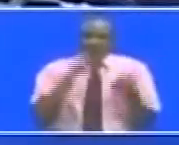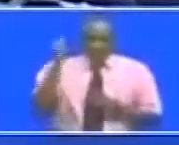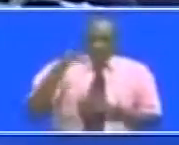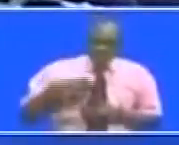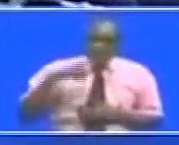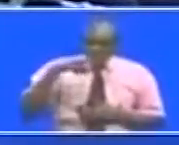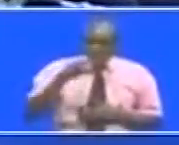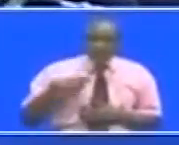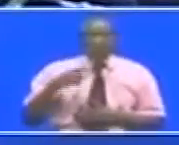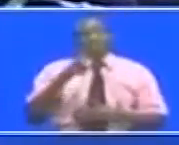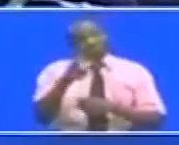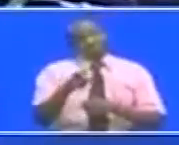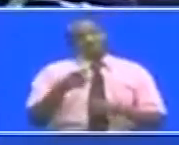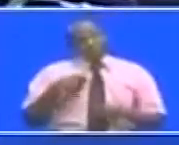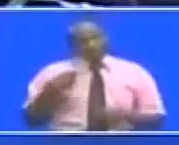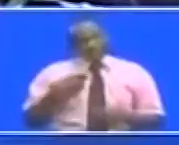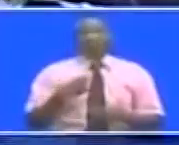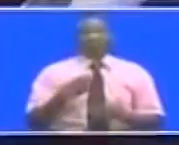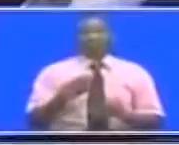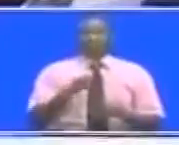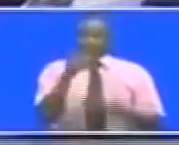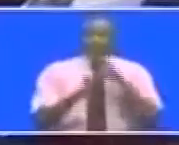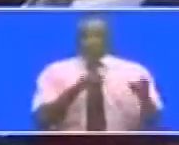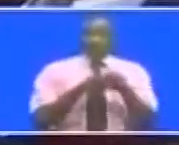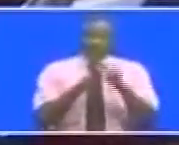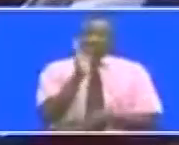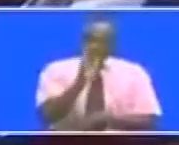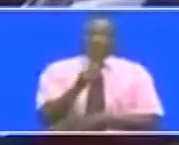put their leaders to task over key decisions made and for them